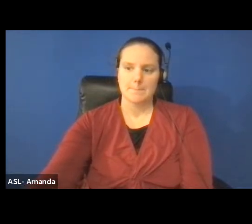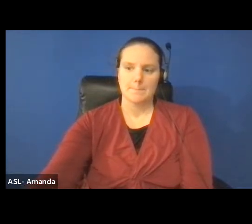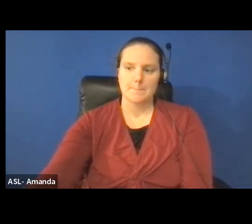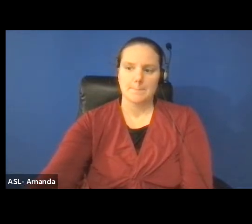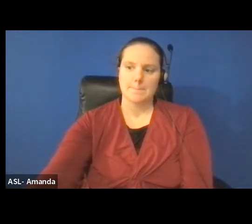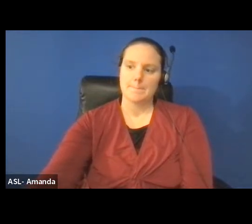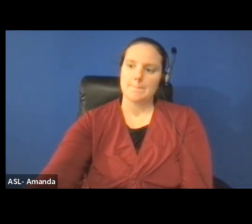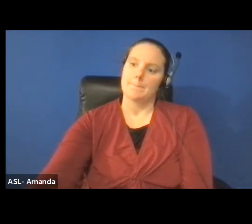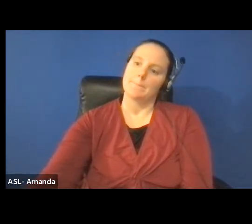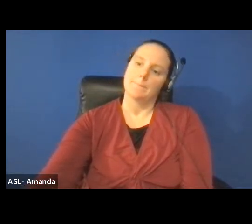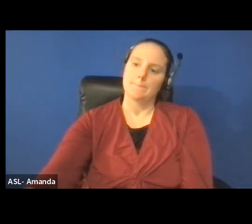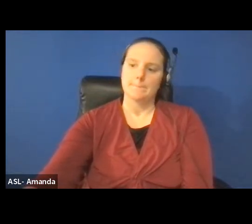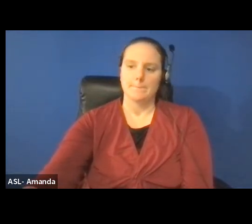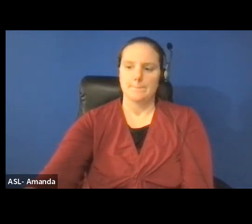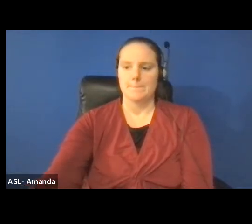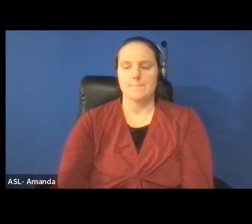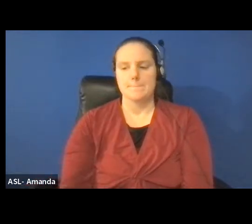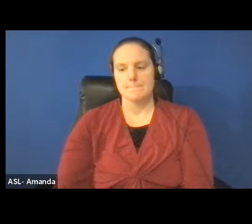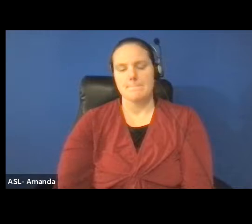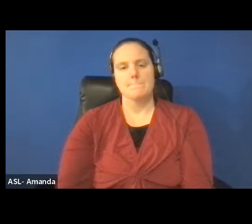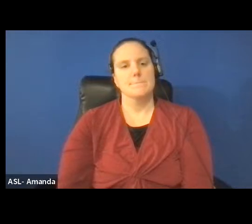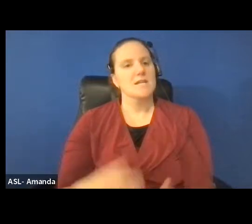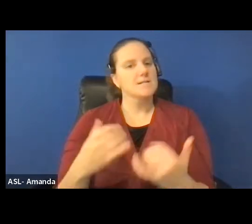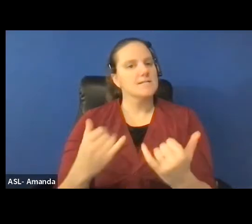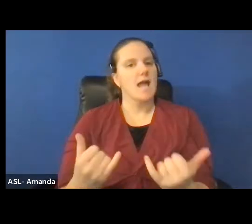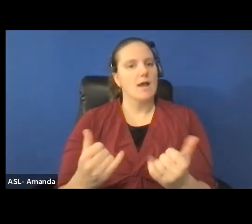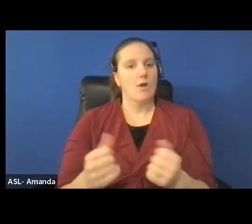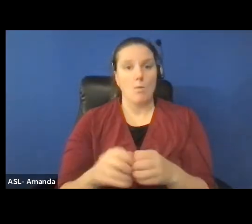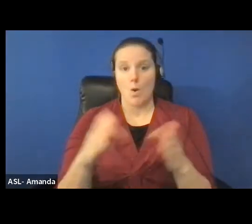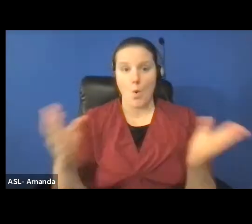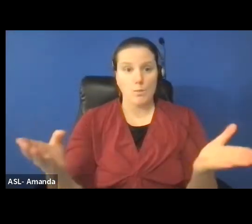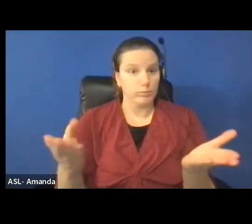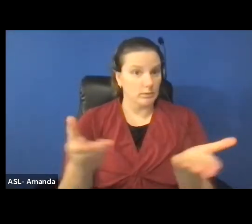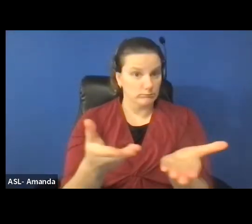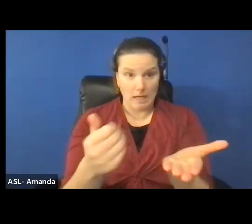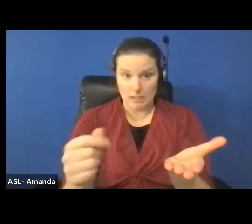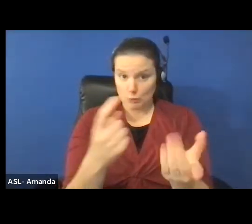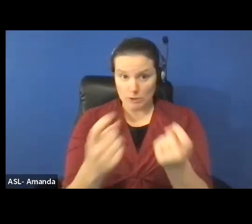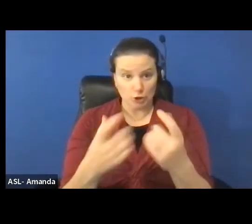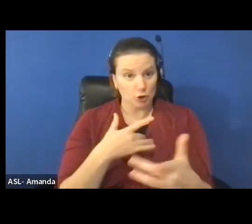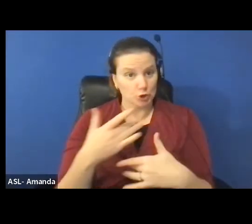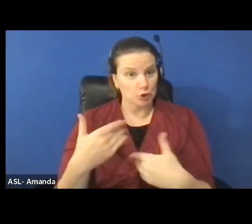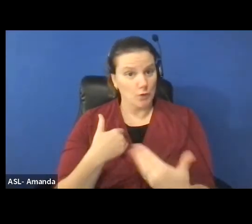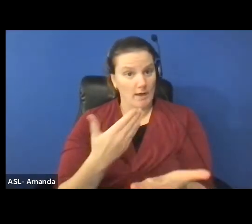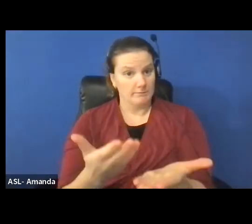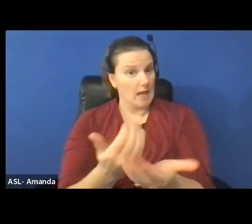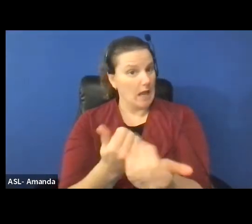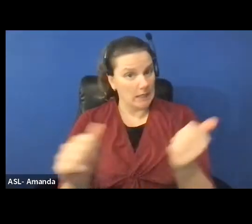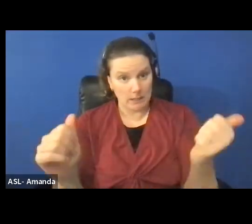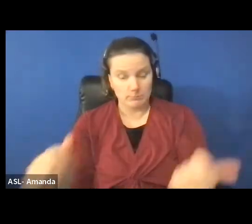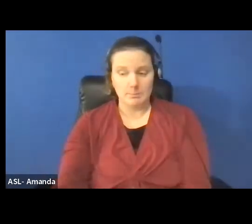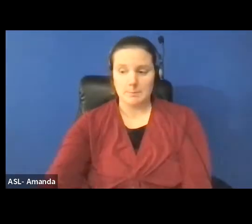I will I'll open the floor for any questions or concerns that you may have.